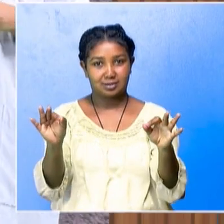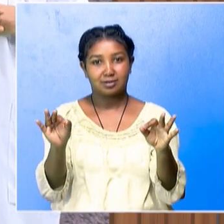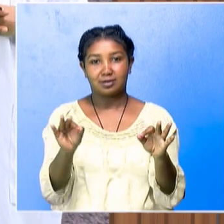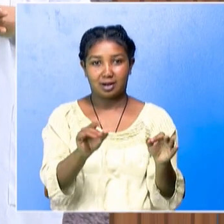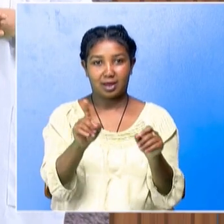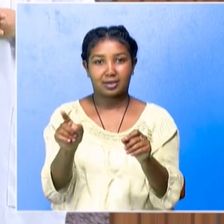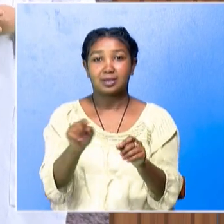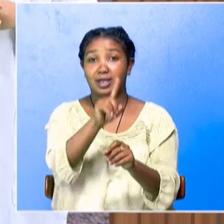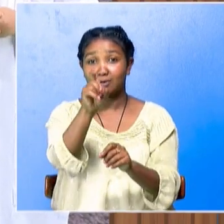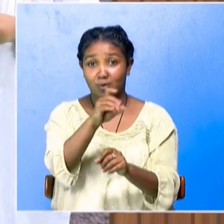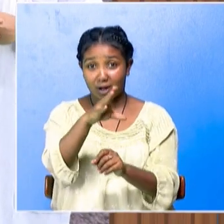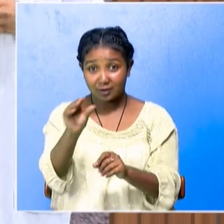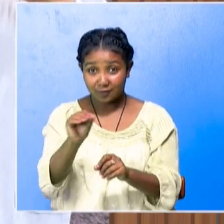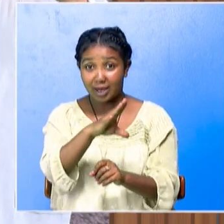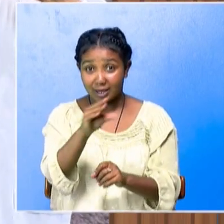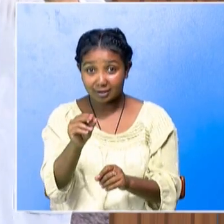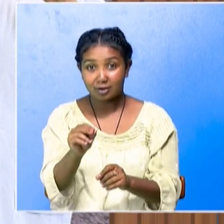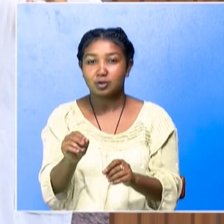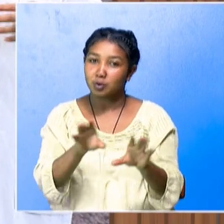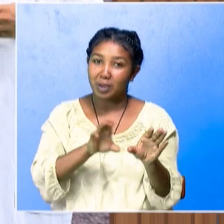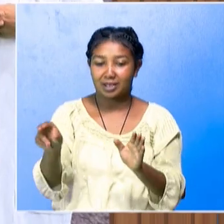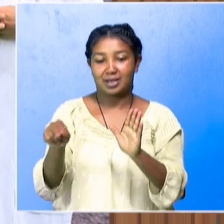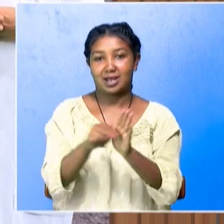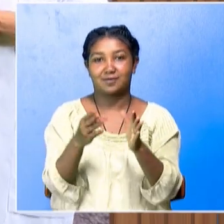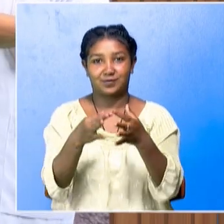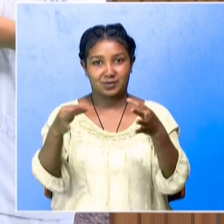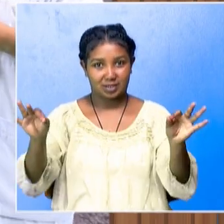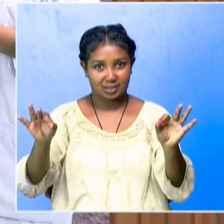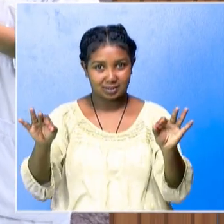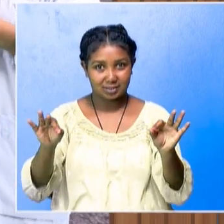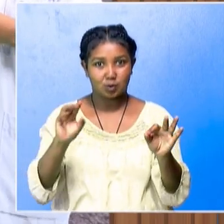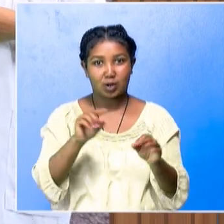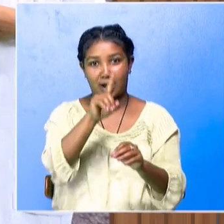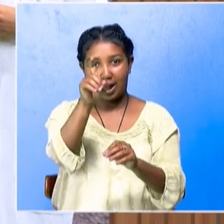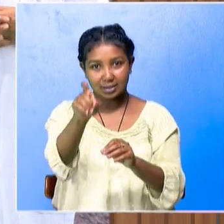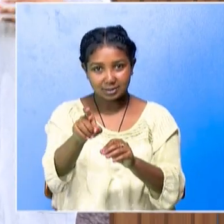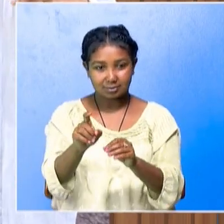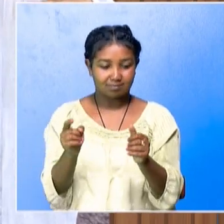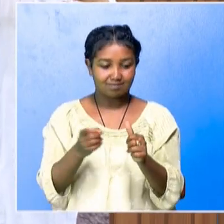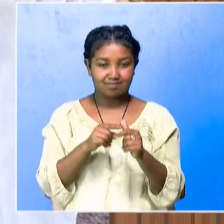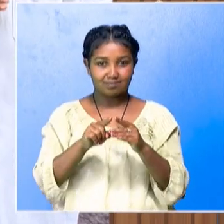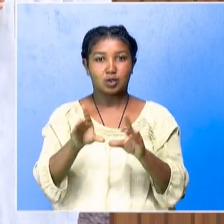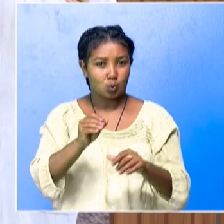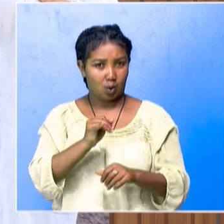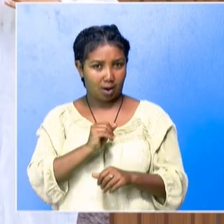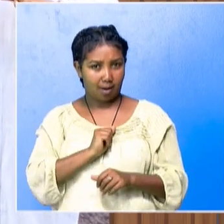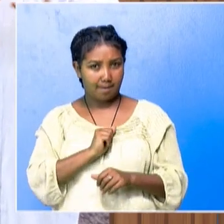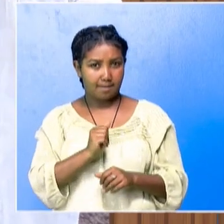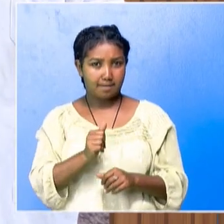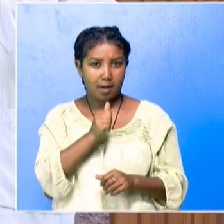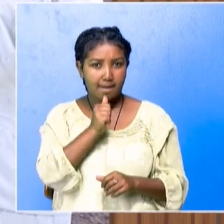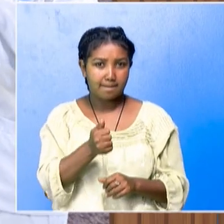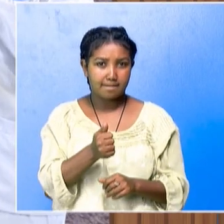like interrogative and also to make negative sentences. We can ask starting with do you